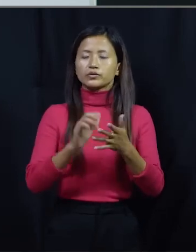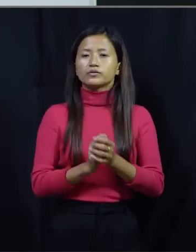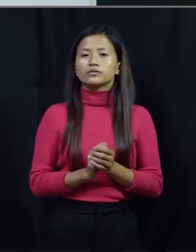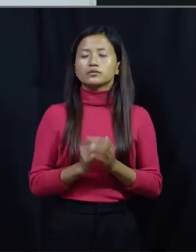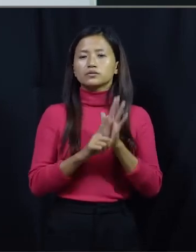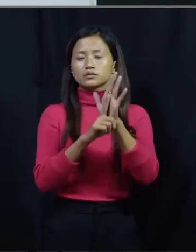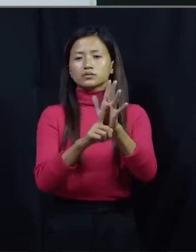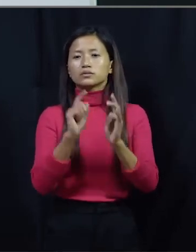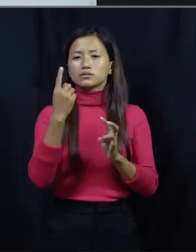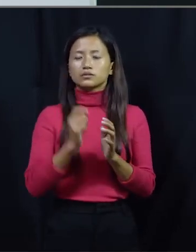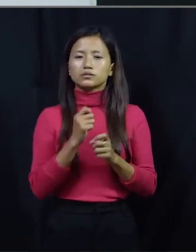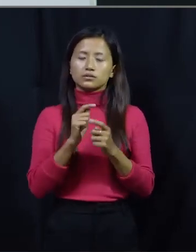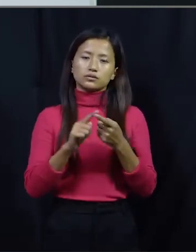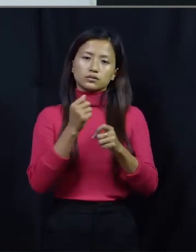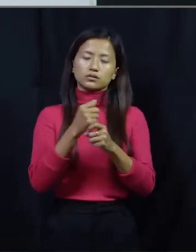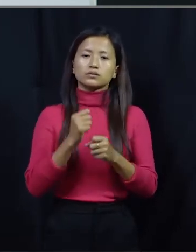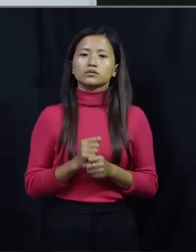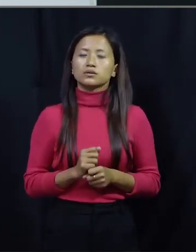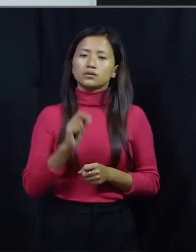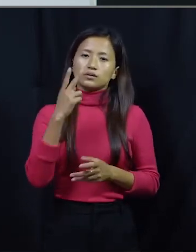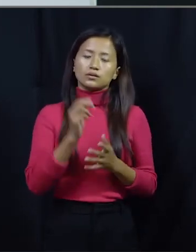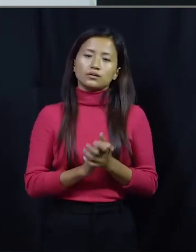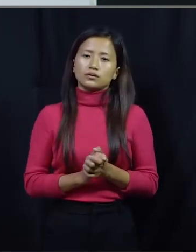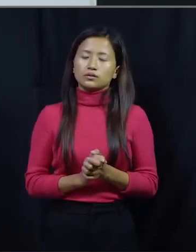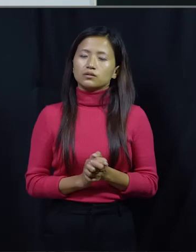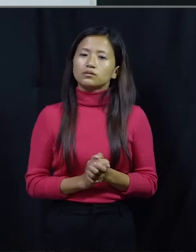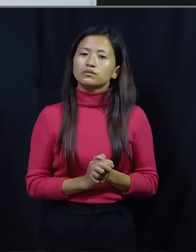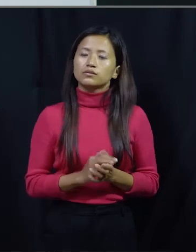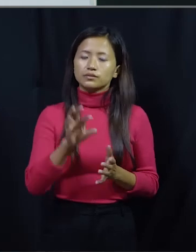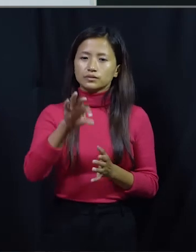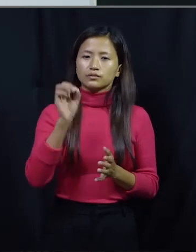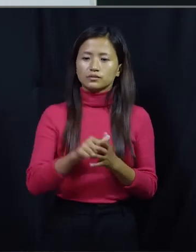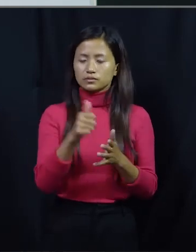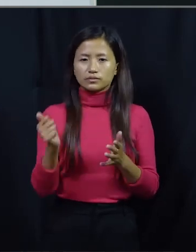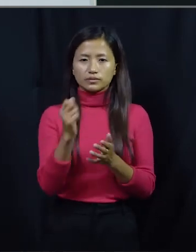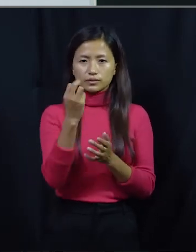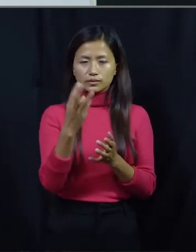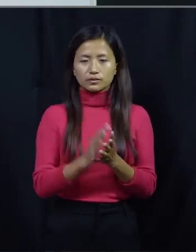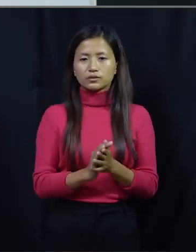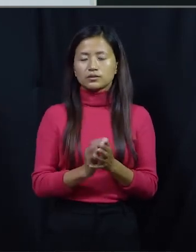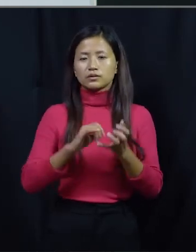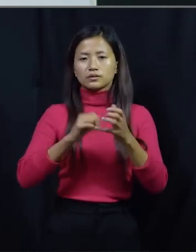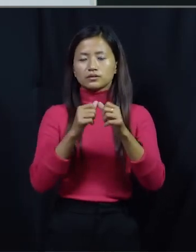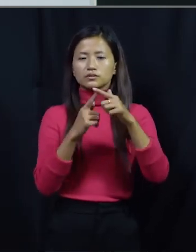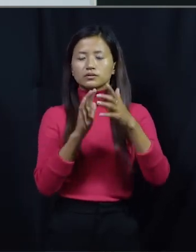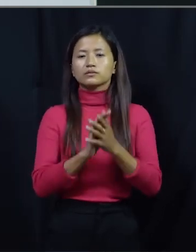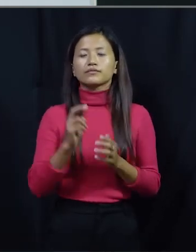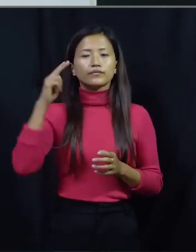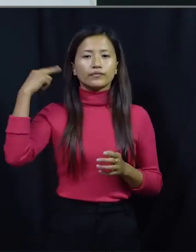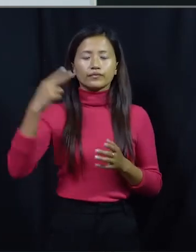have to show just one example. Even for 2 this, we could not find any number satisfying this condition.